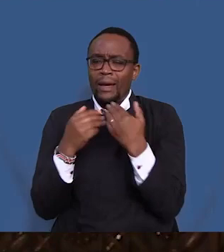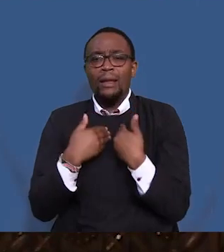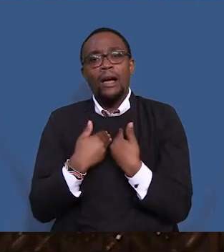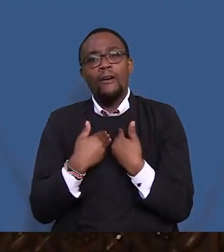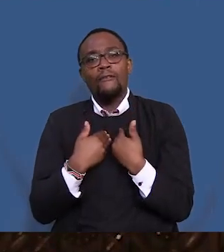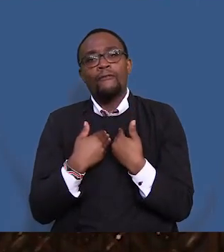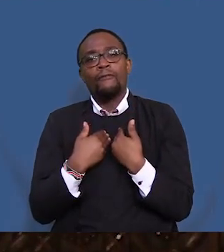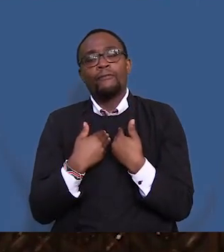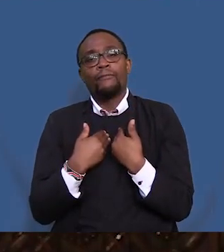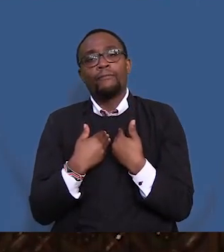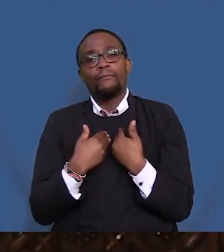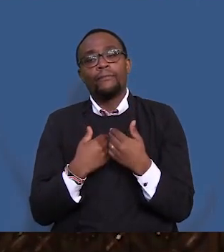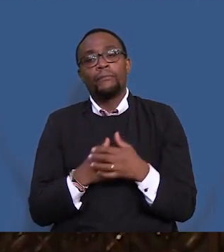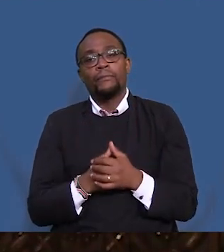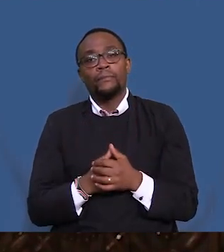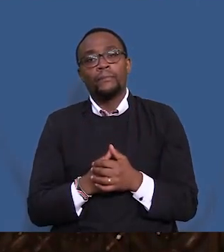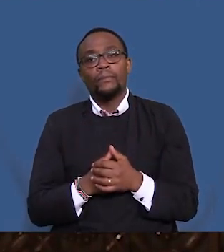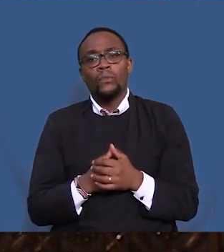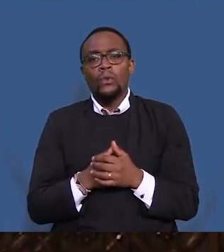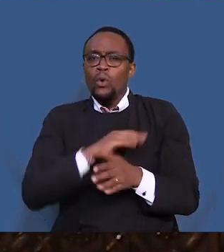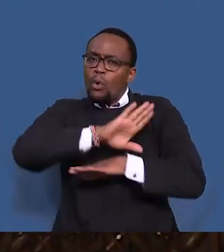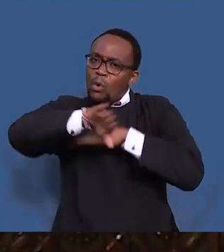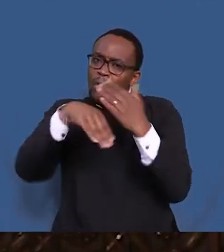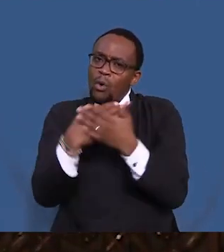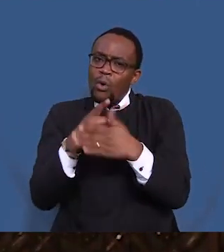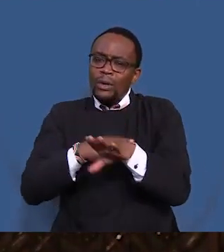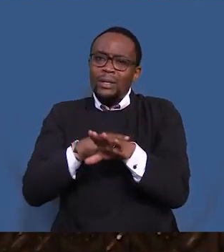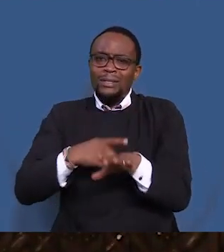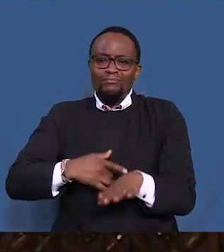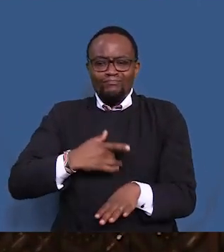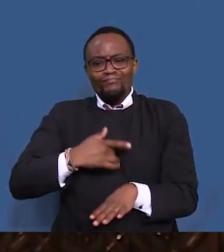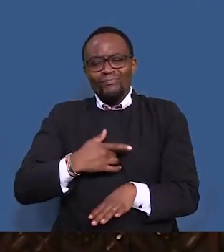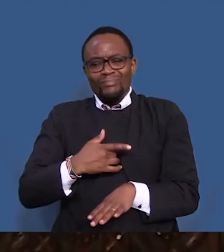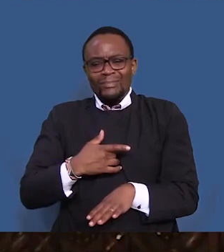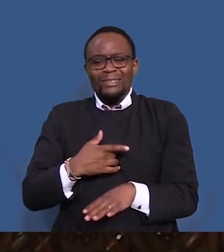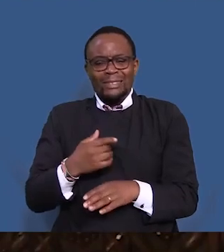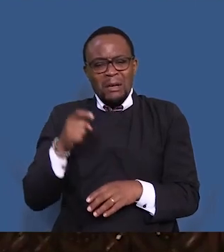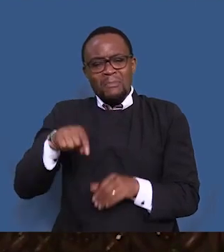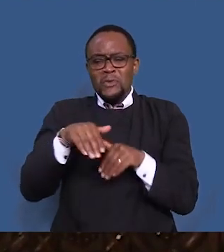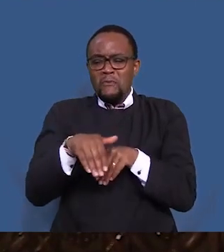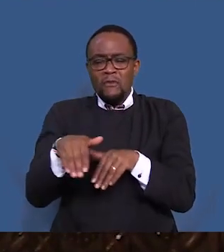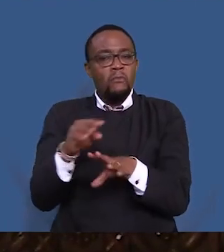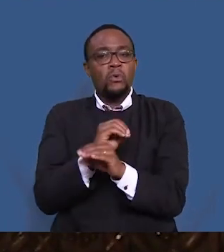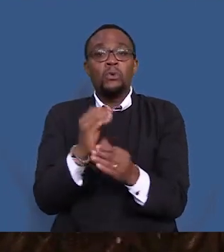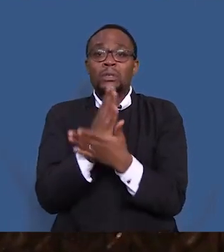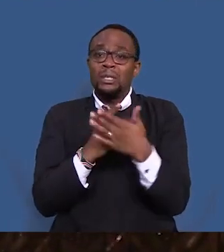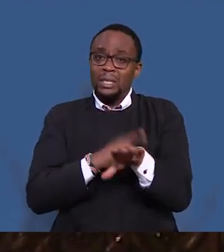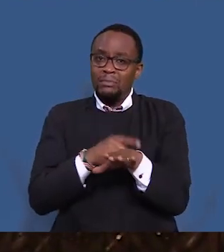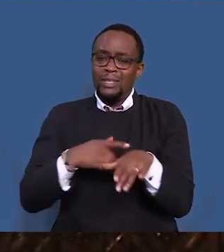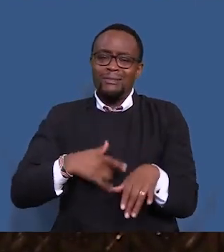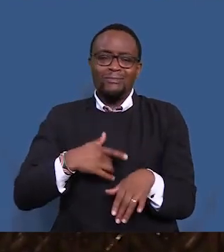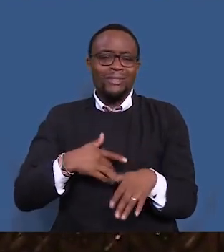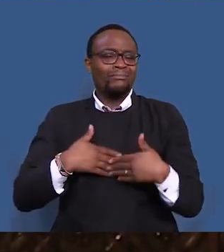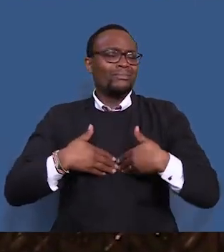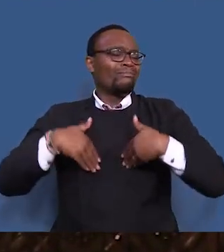this. It is not all the time that we feel like doing what we do. It is not all the